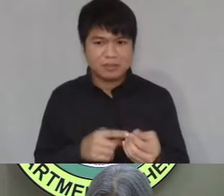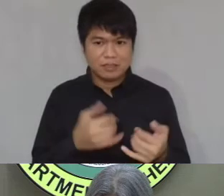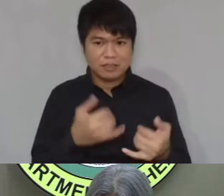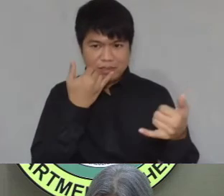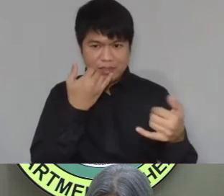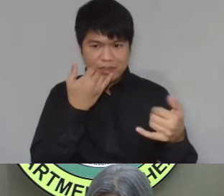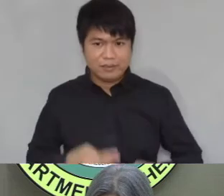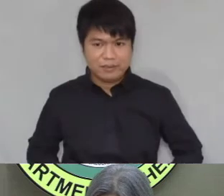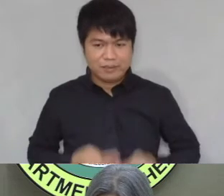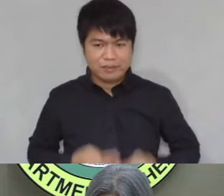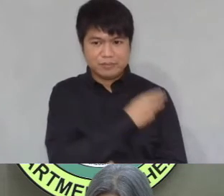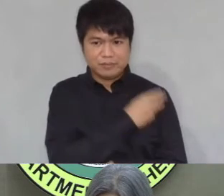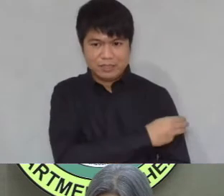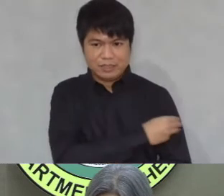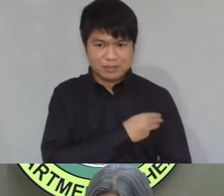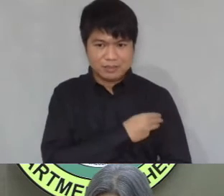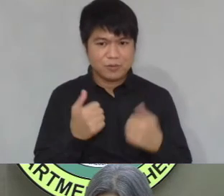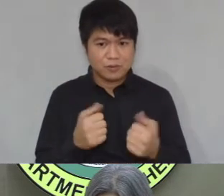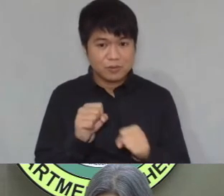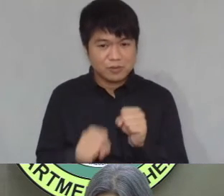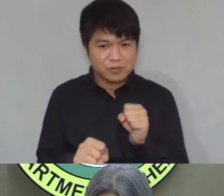telehealth. Yes.